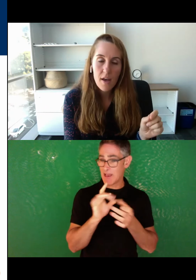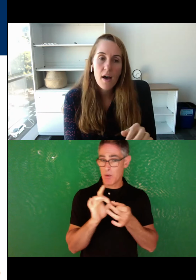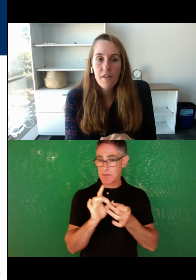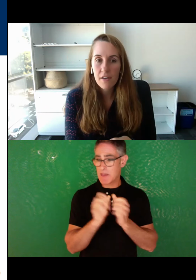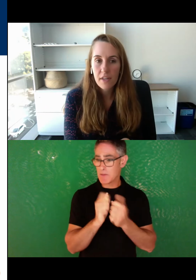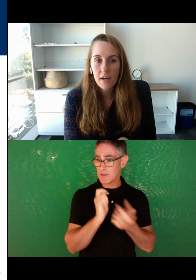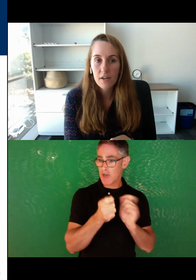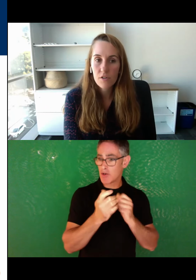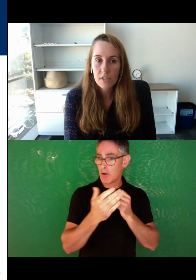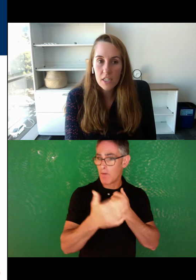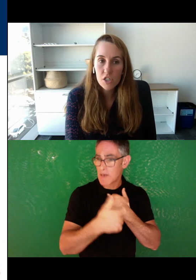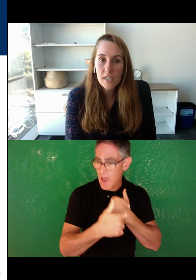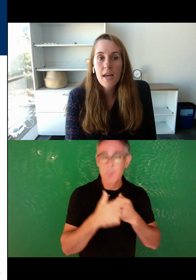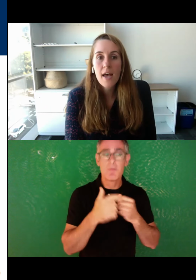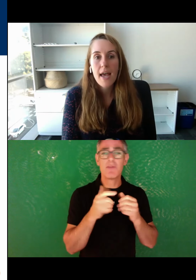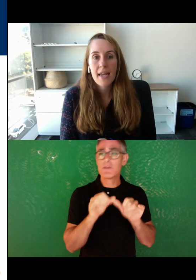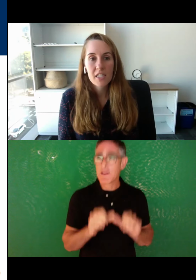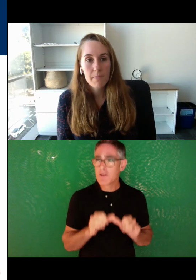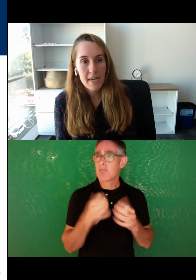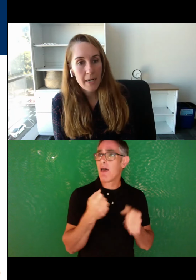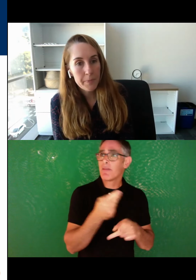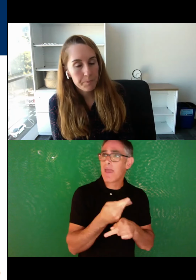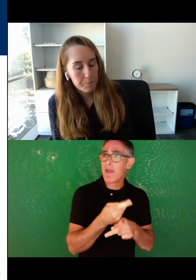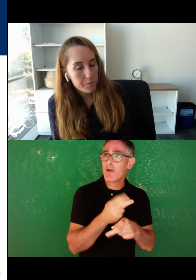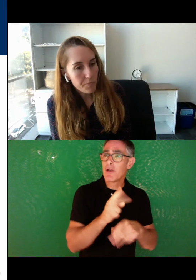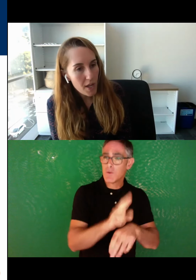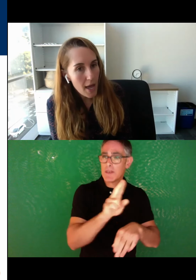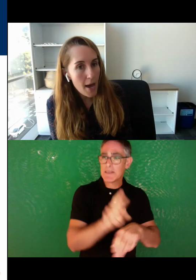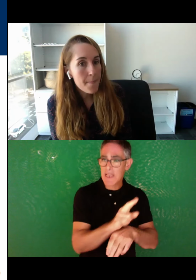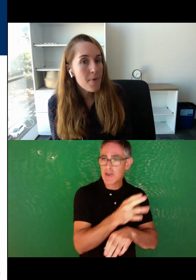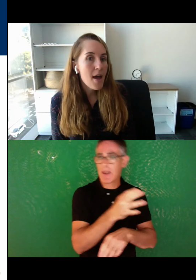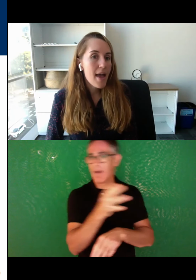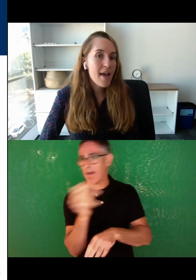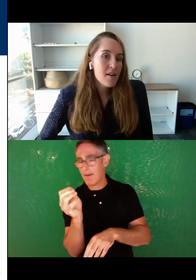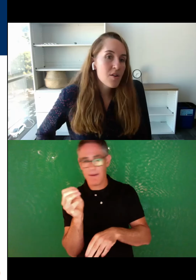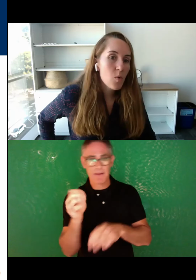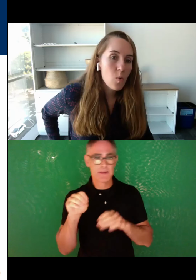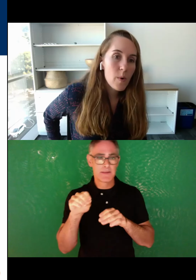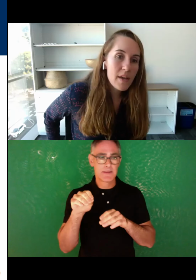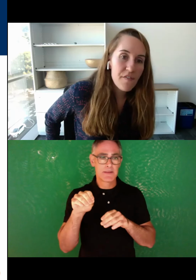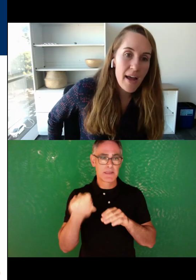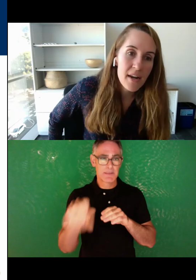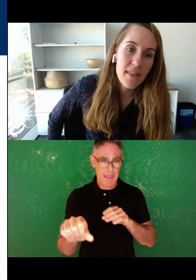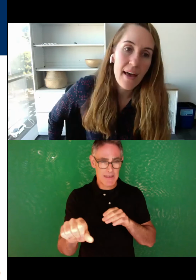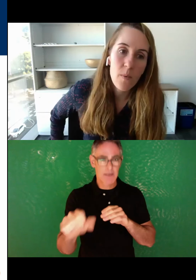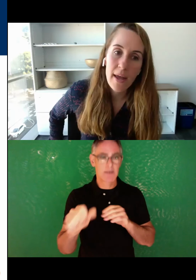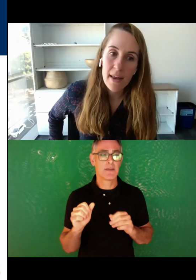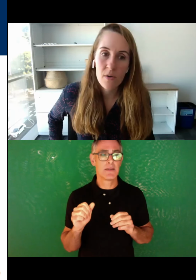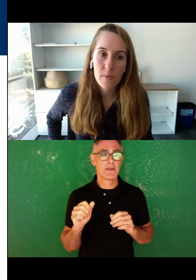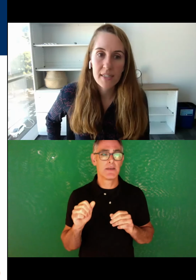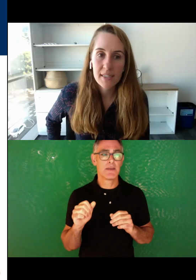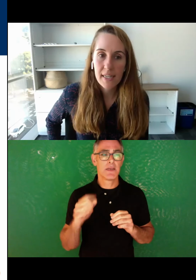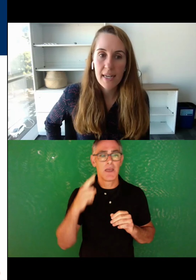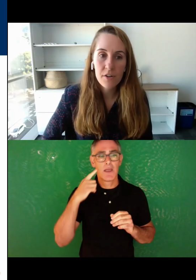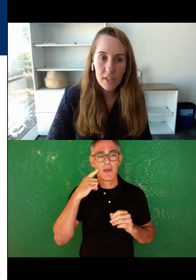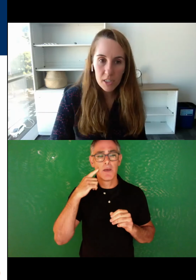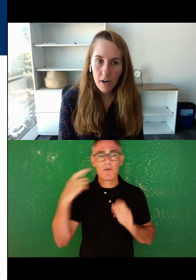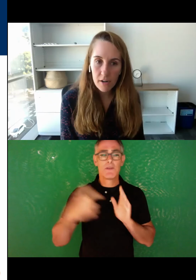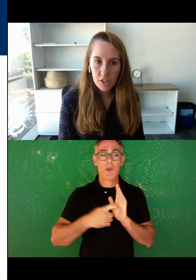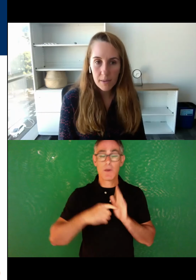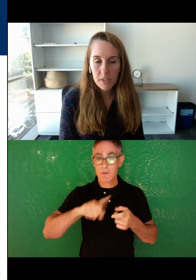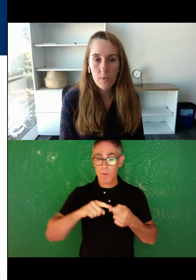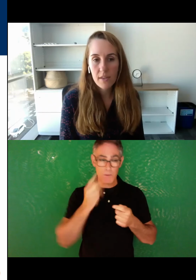measures of healthcare utilization and spending. And we find that when we see